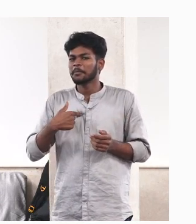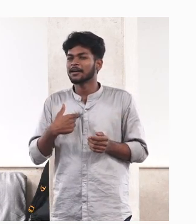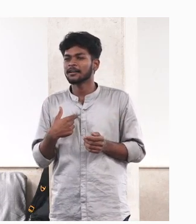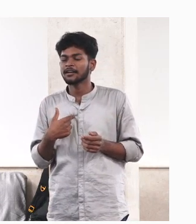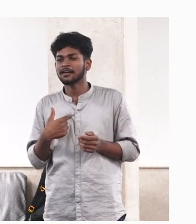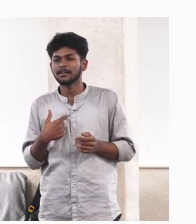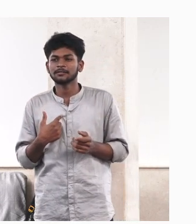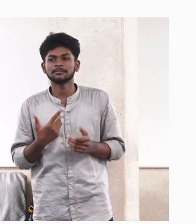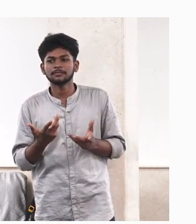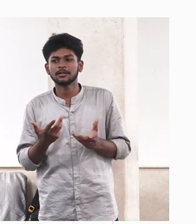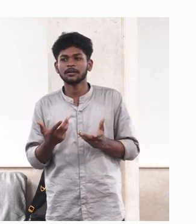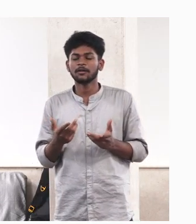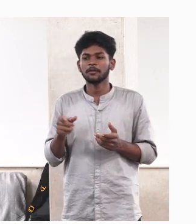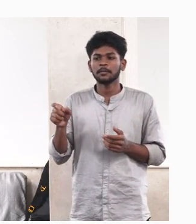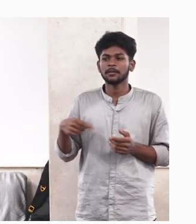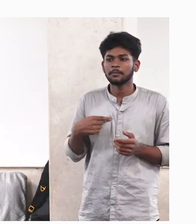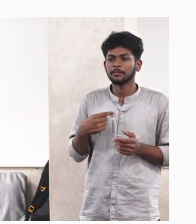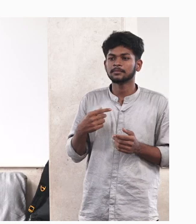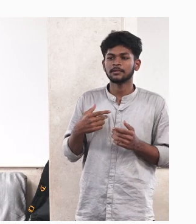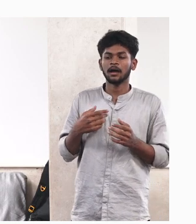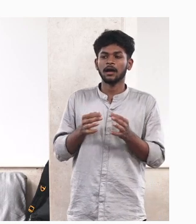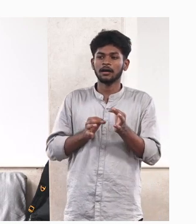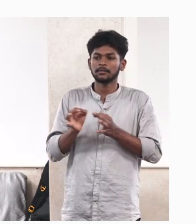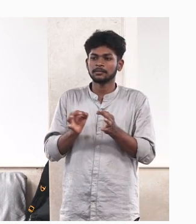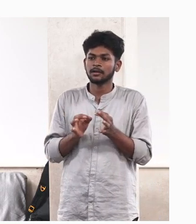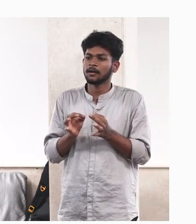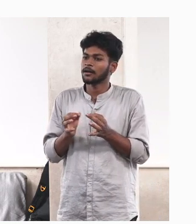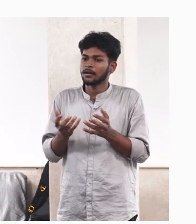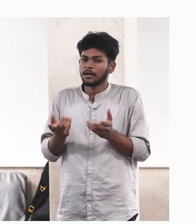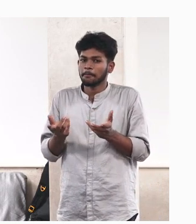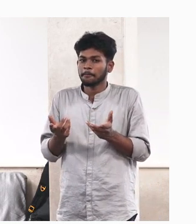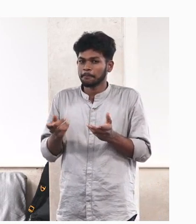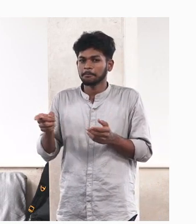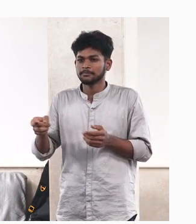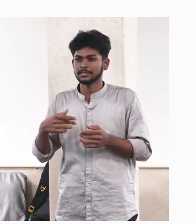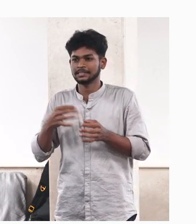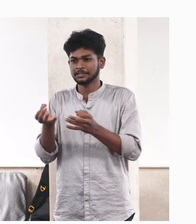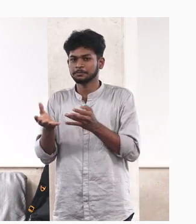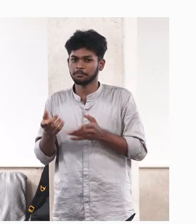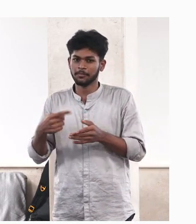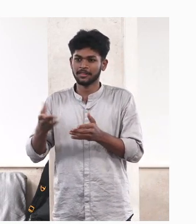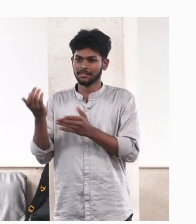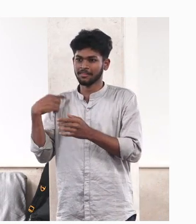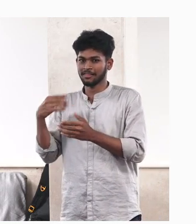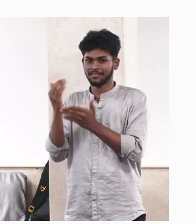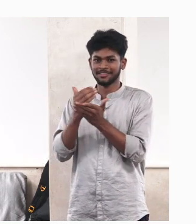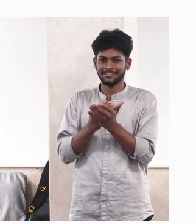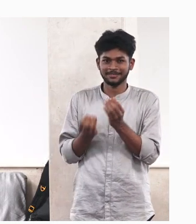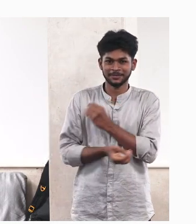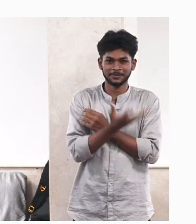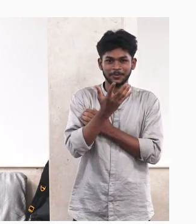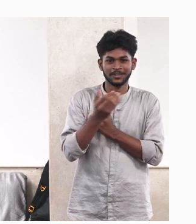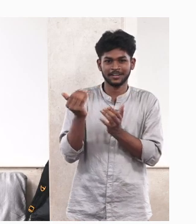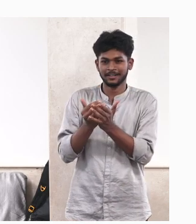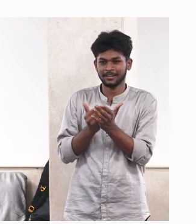I think the answer to this question is especially in the last session of this morning.